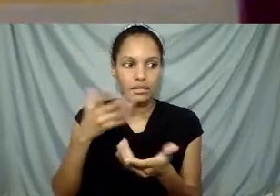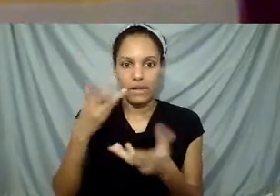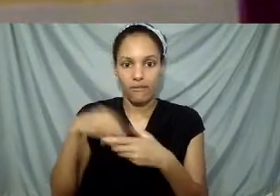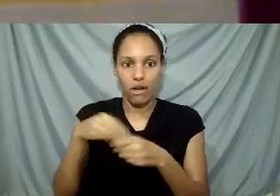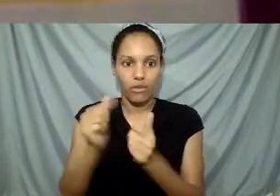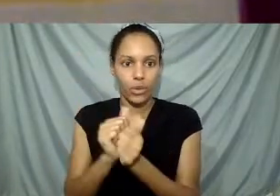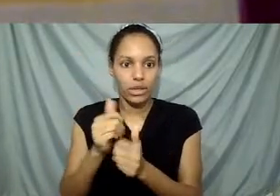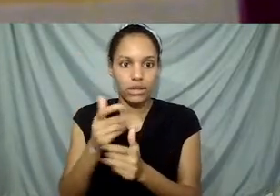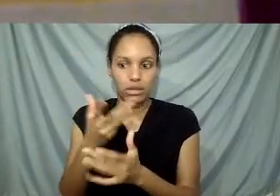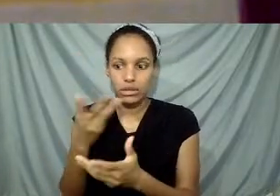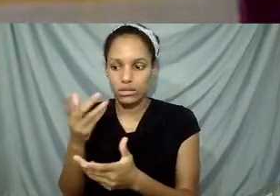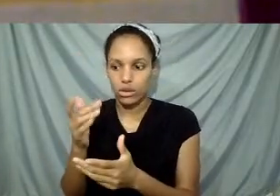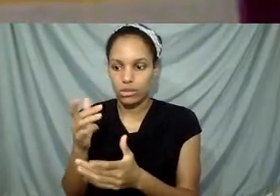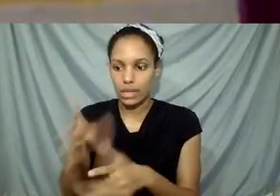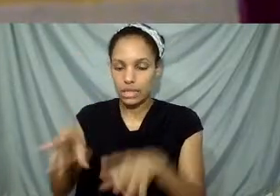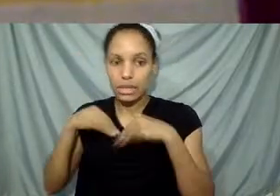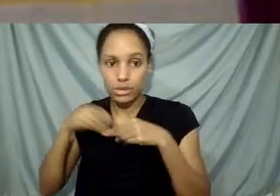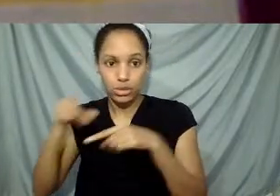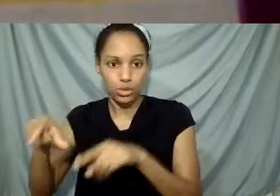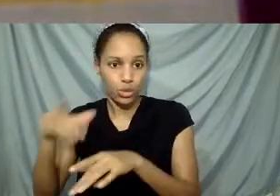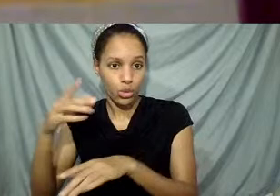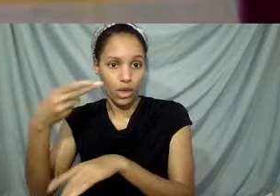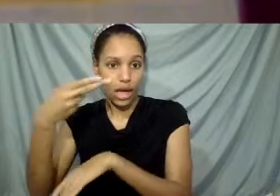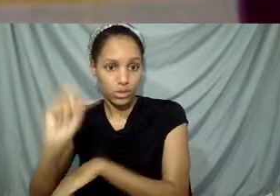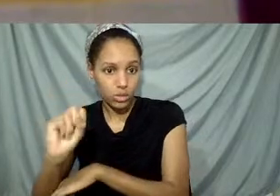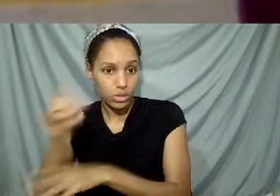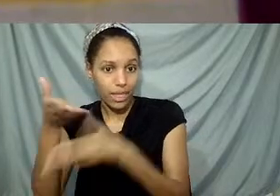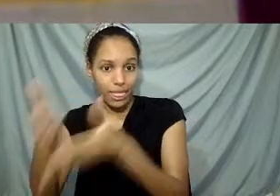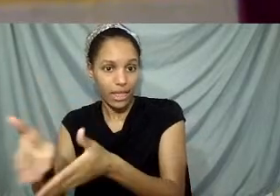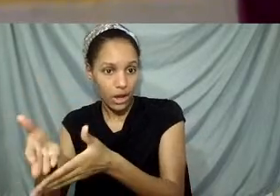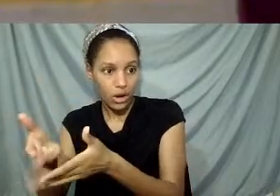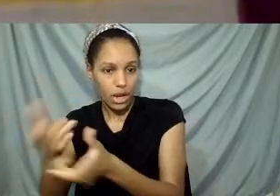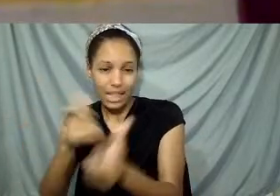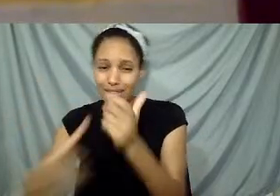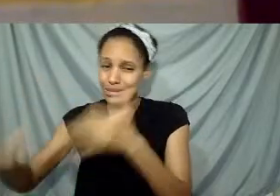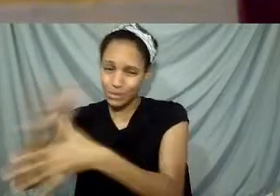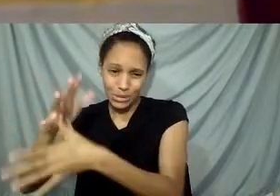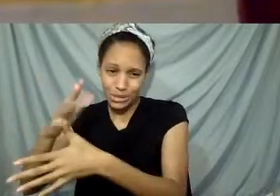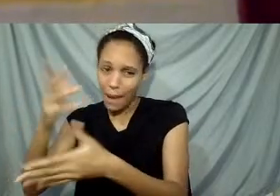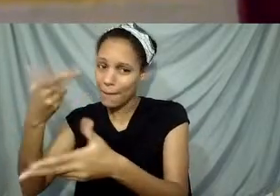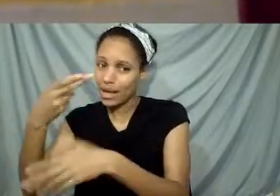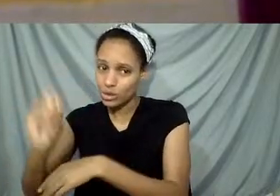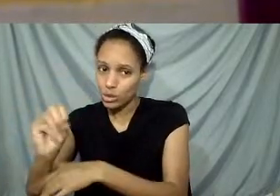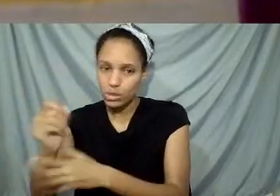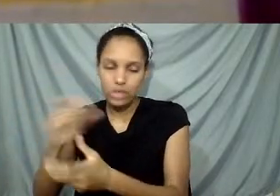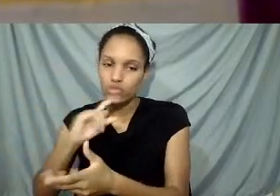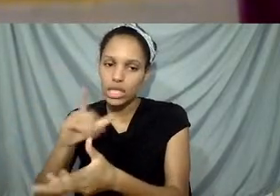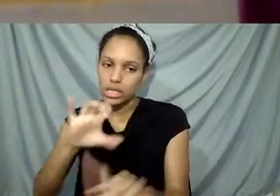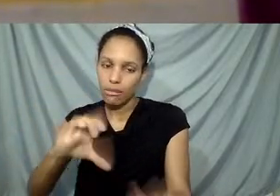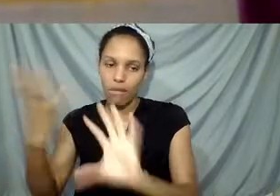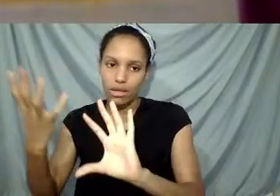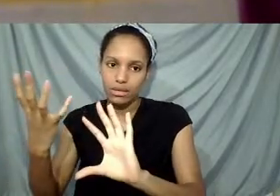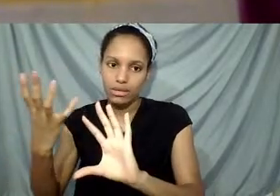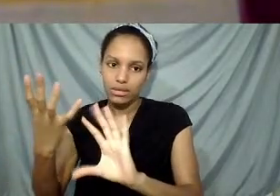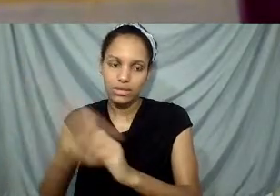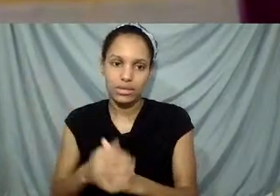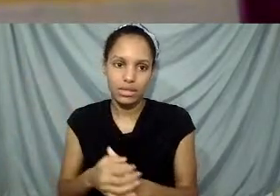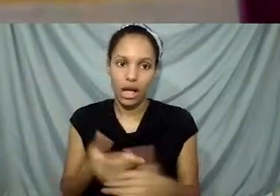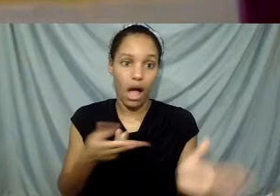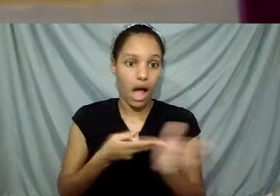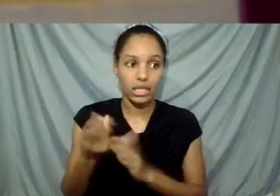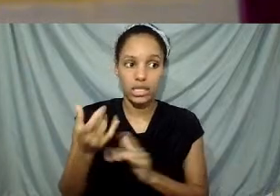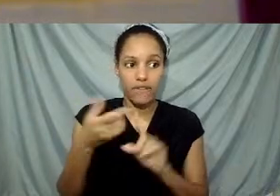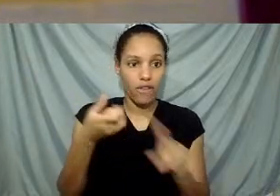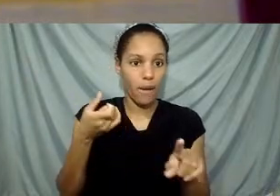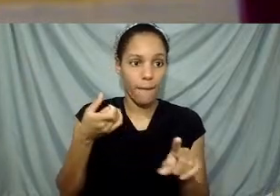schools, but it is a mess. It is a big mess in terms of, from birth, we have people